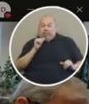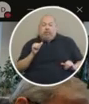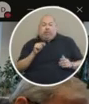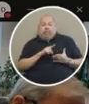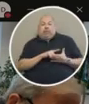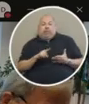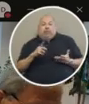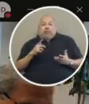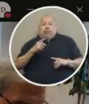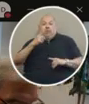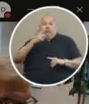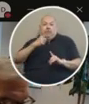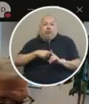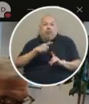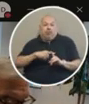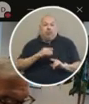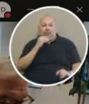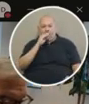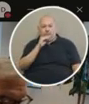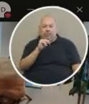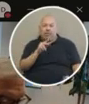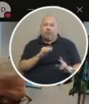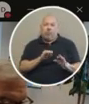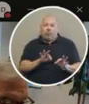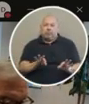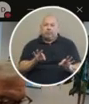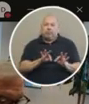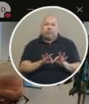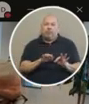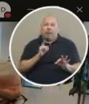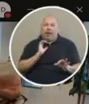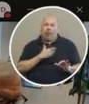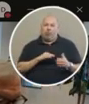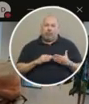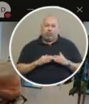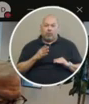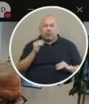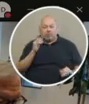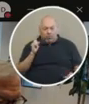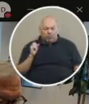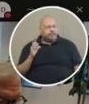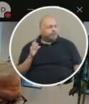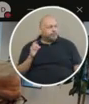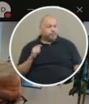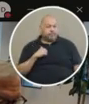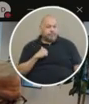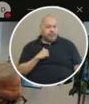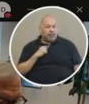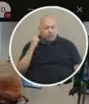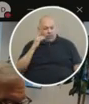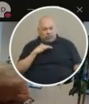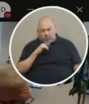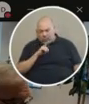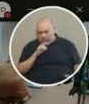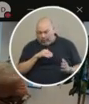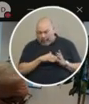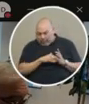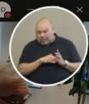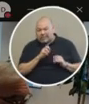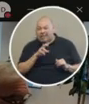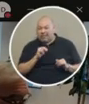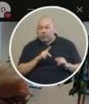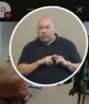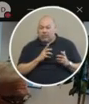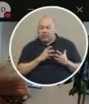continue, the food bank is going to be a more and more essential resource for our community. And so I just wonder if 100,000, even